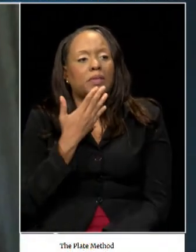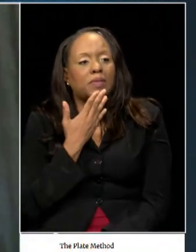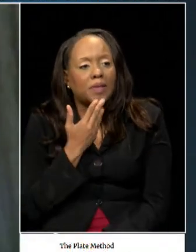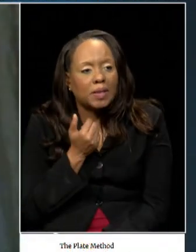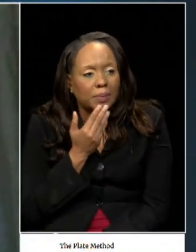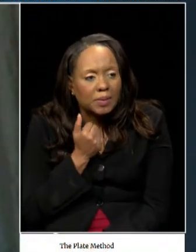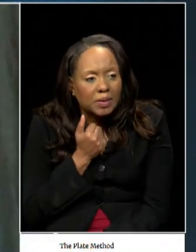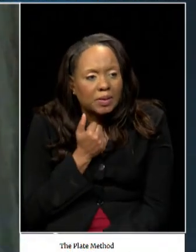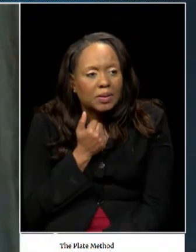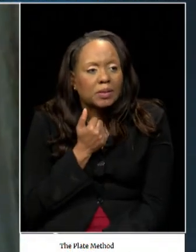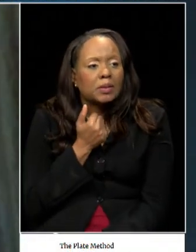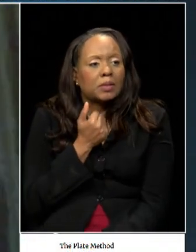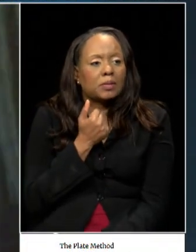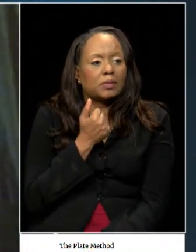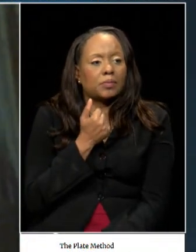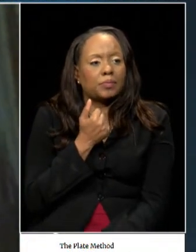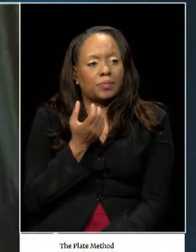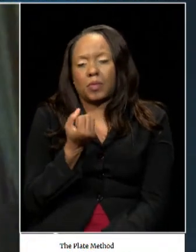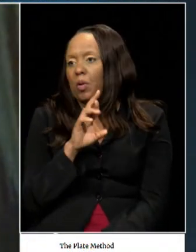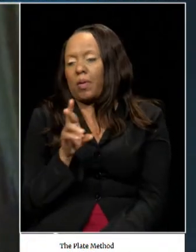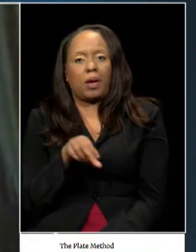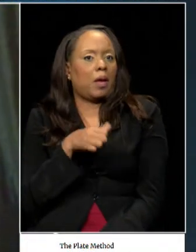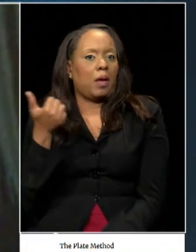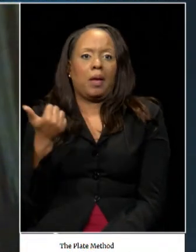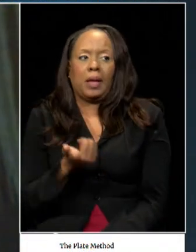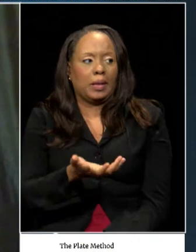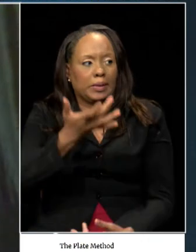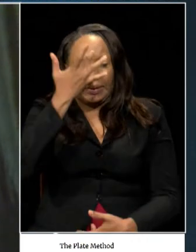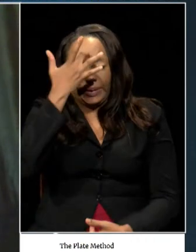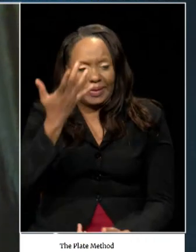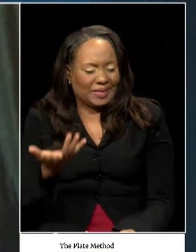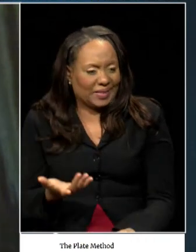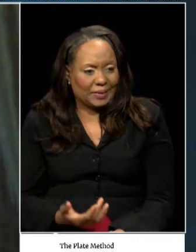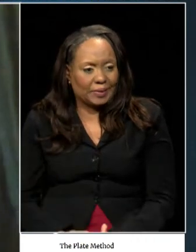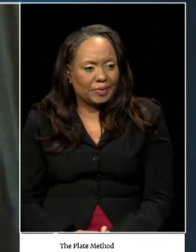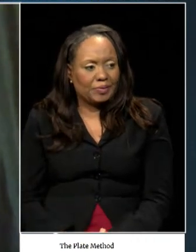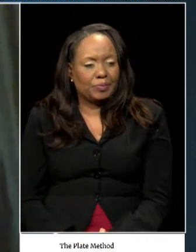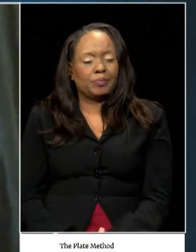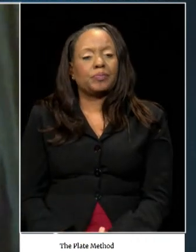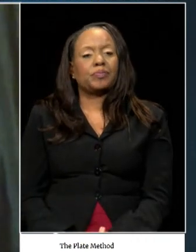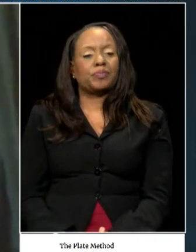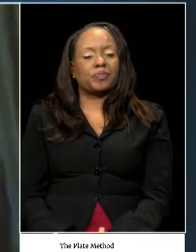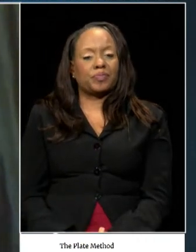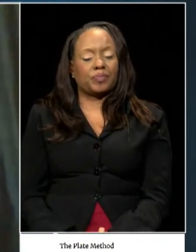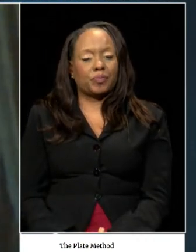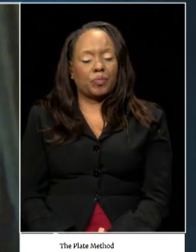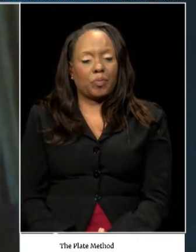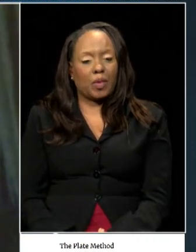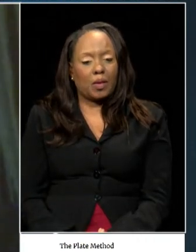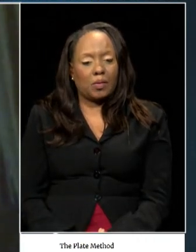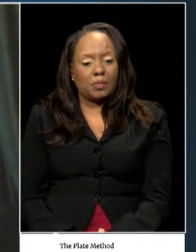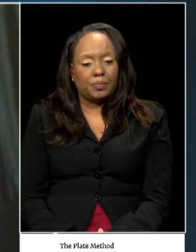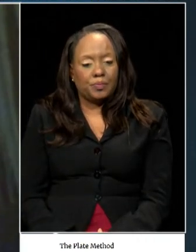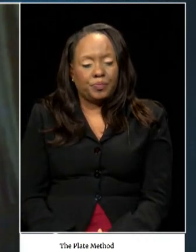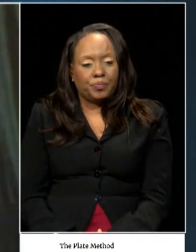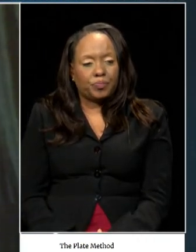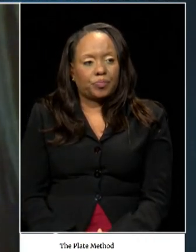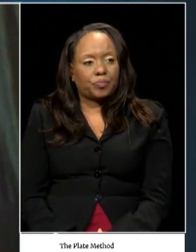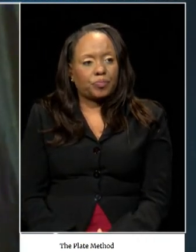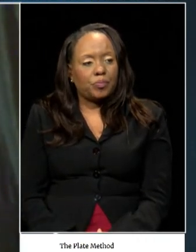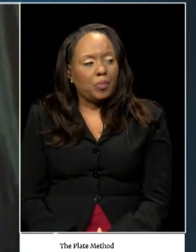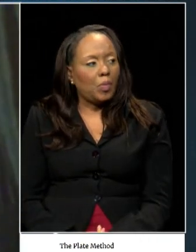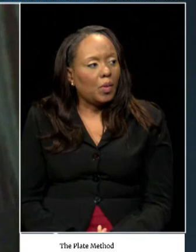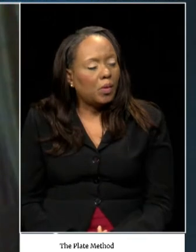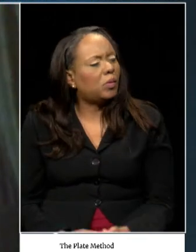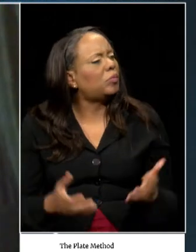or another autoimmune illness. All right. What is usually your